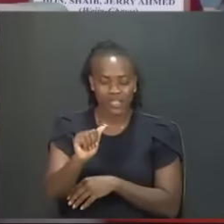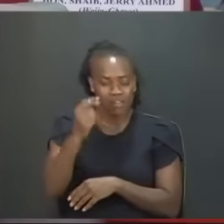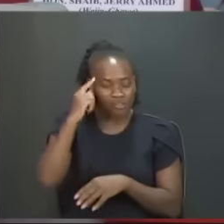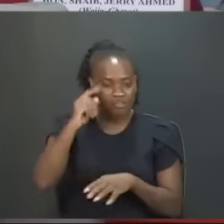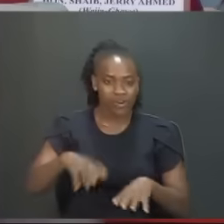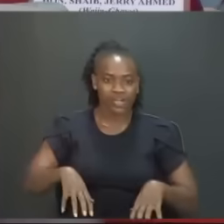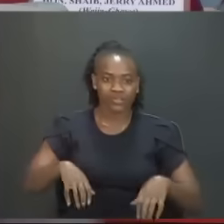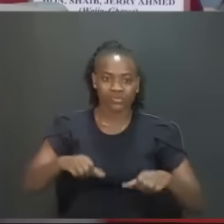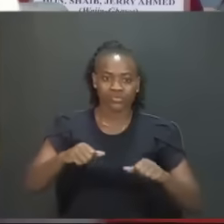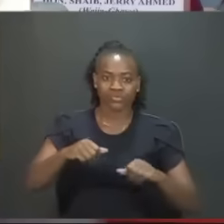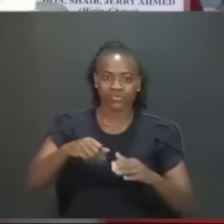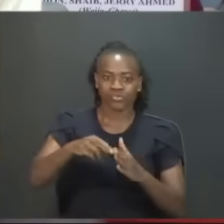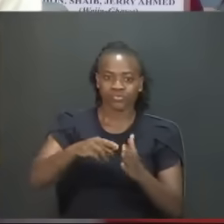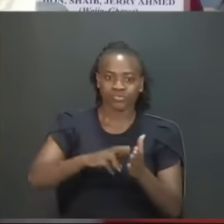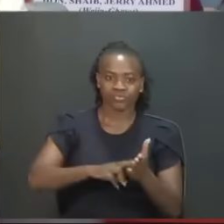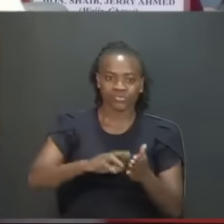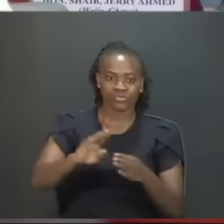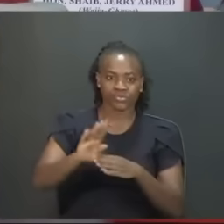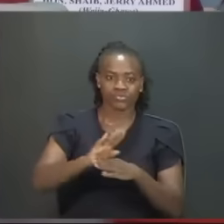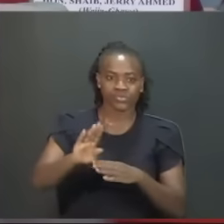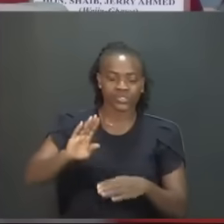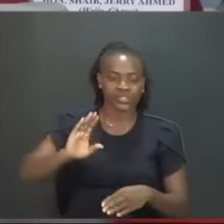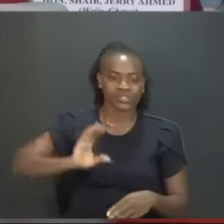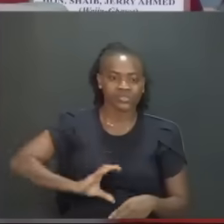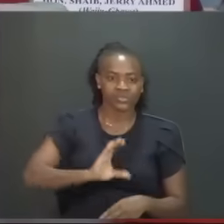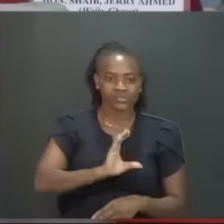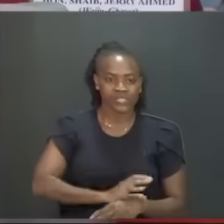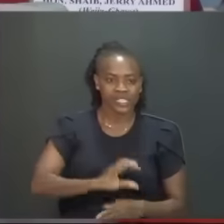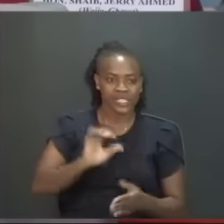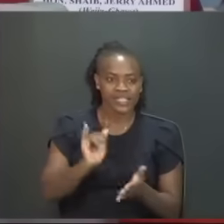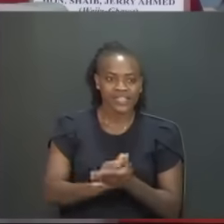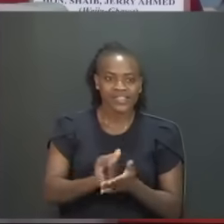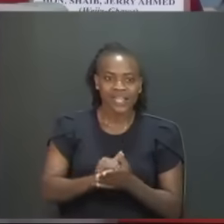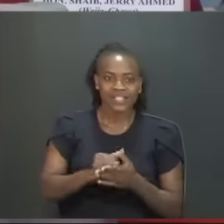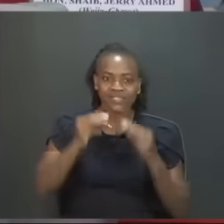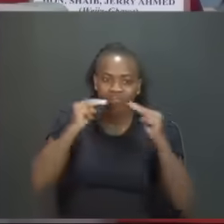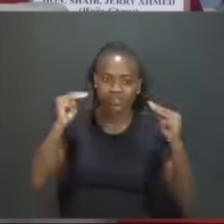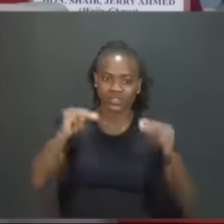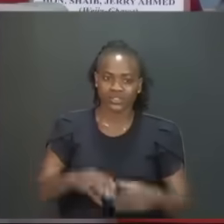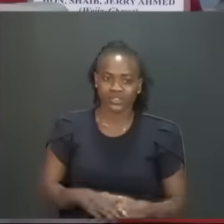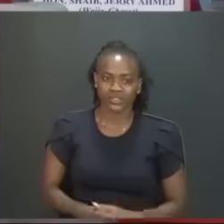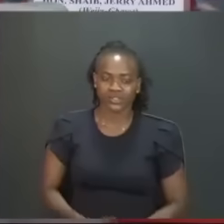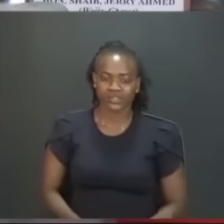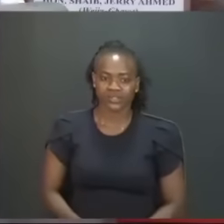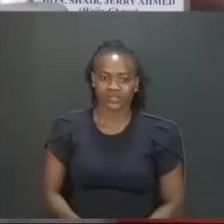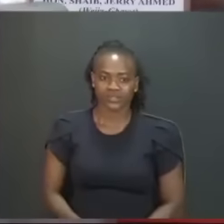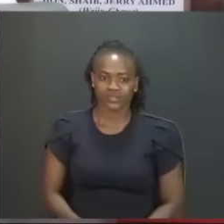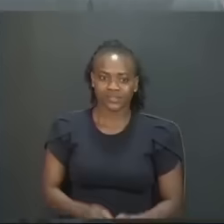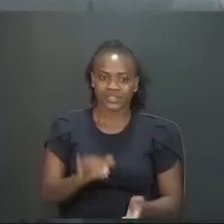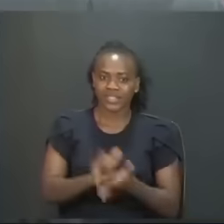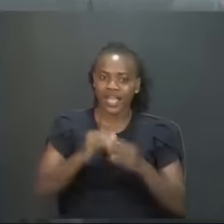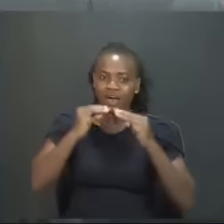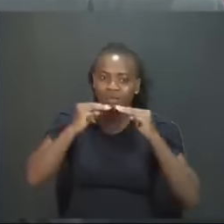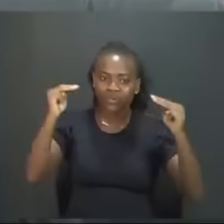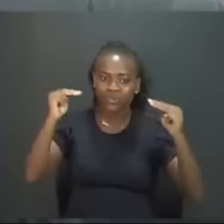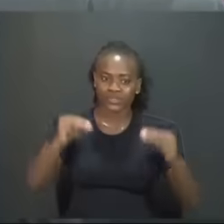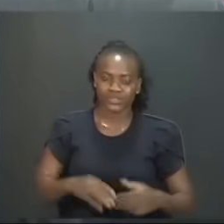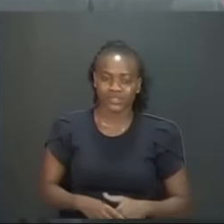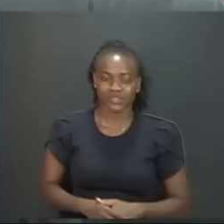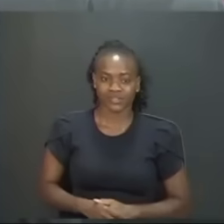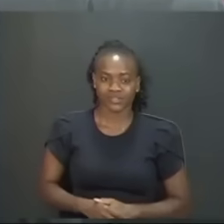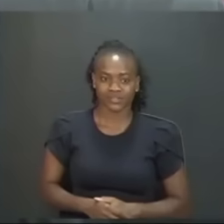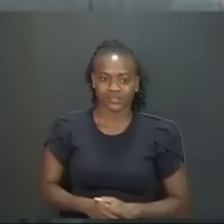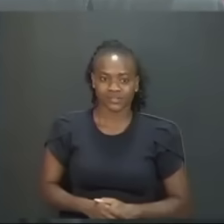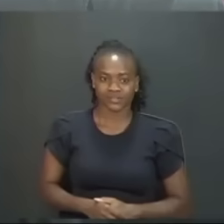adoption of the report of the business committee. It's in the form of a motion. Yes, it's a motion that needs to be